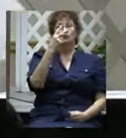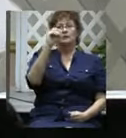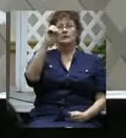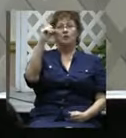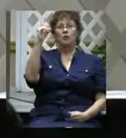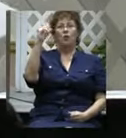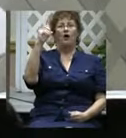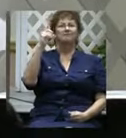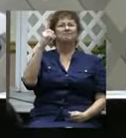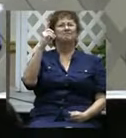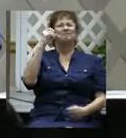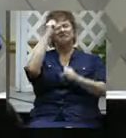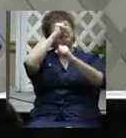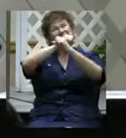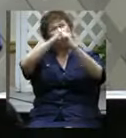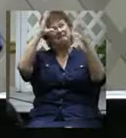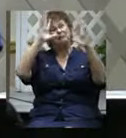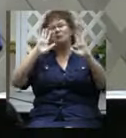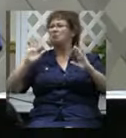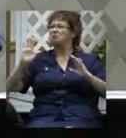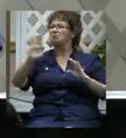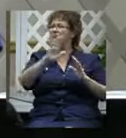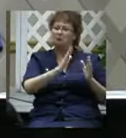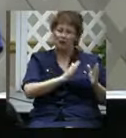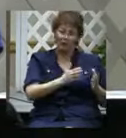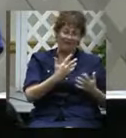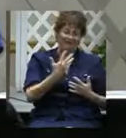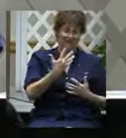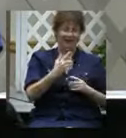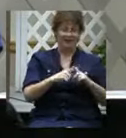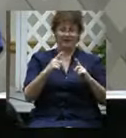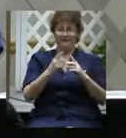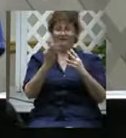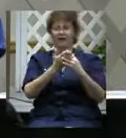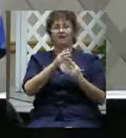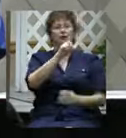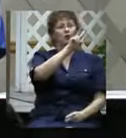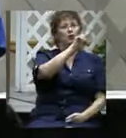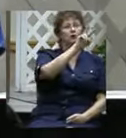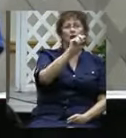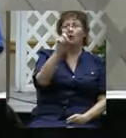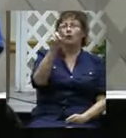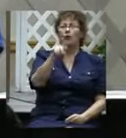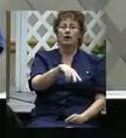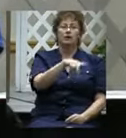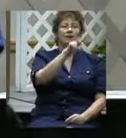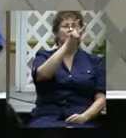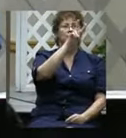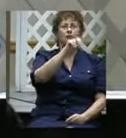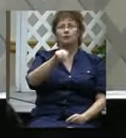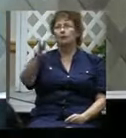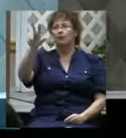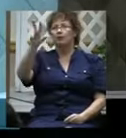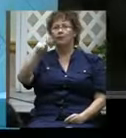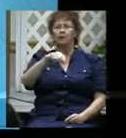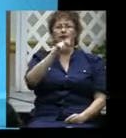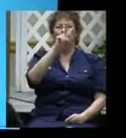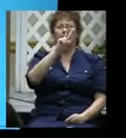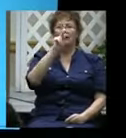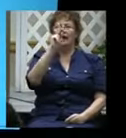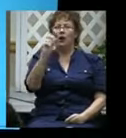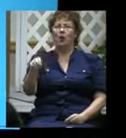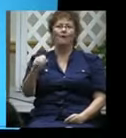So you can do this a lot of different ways. So if you have the 5 different files, it'd be 201 invite for winter meeting / KO